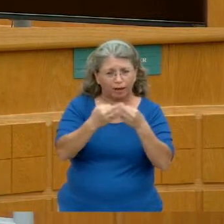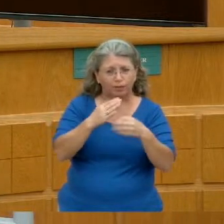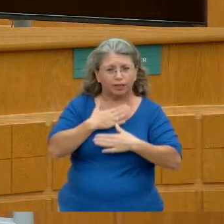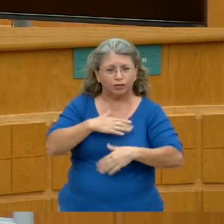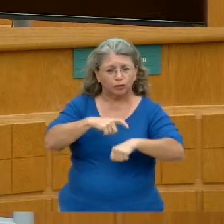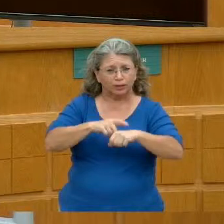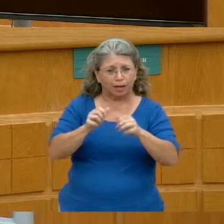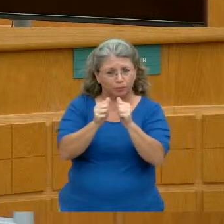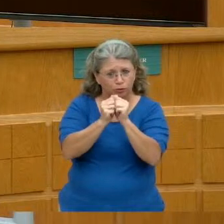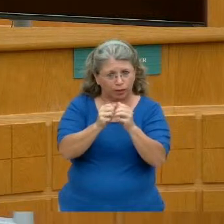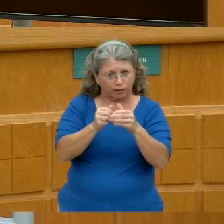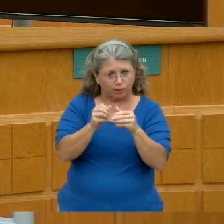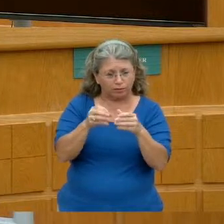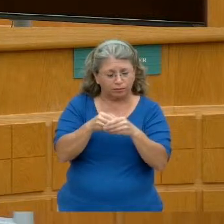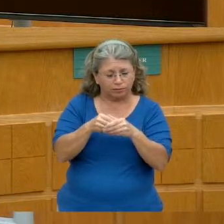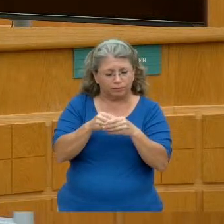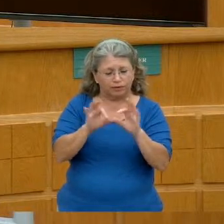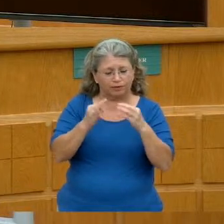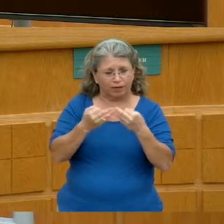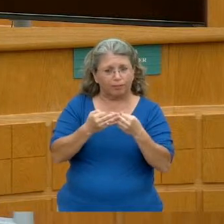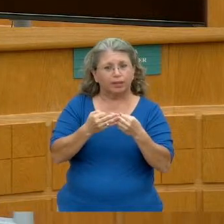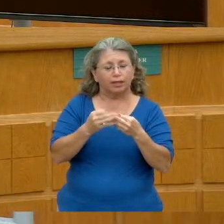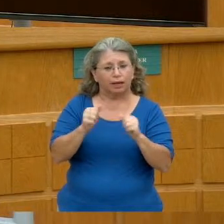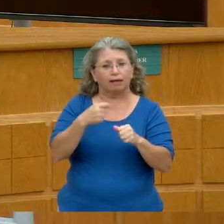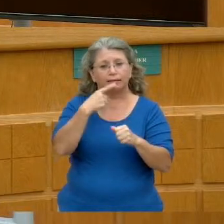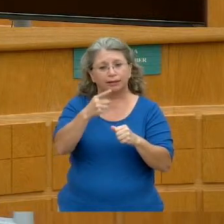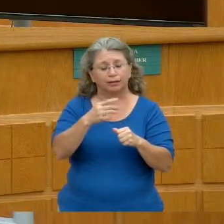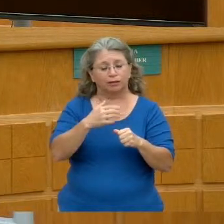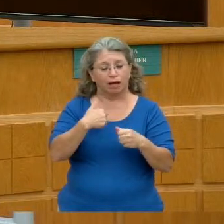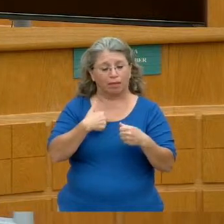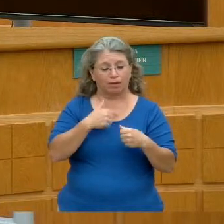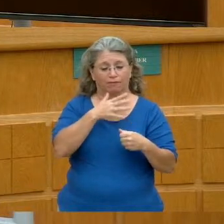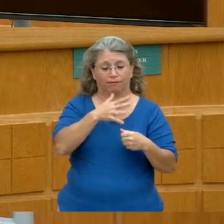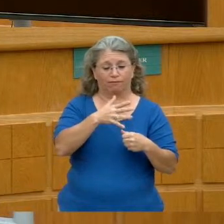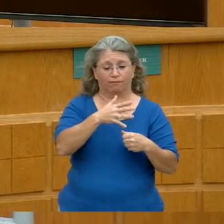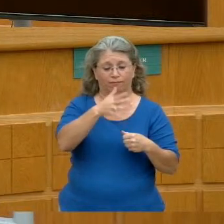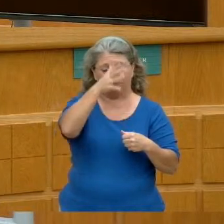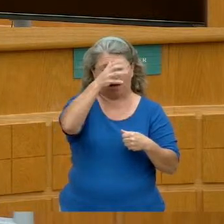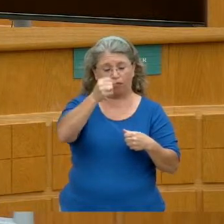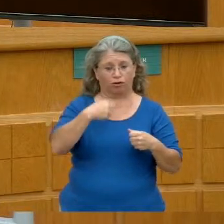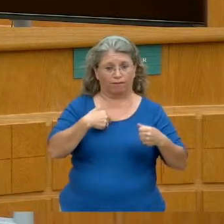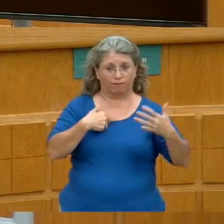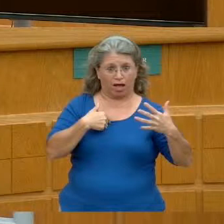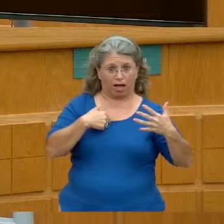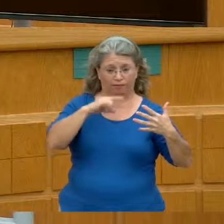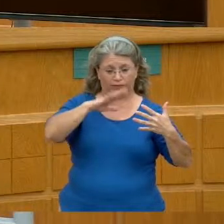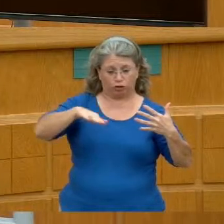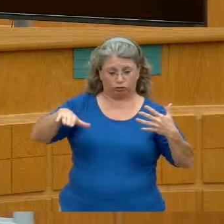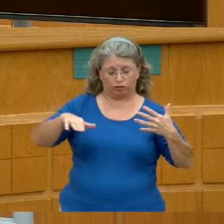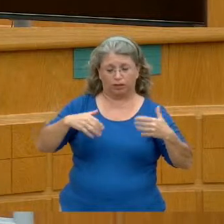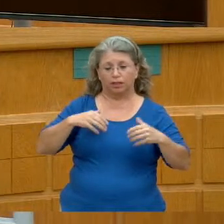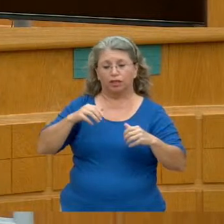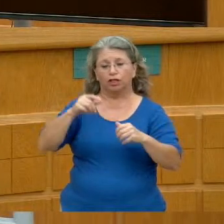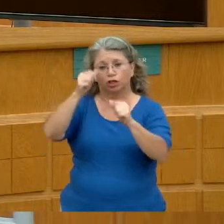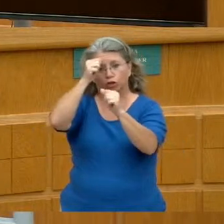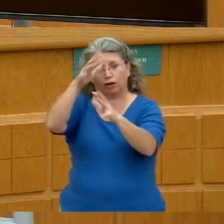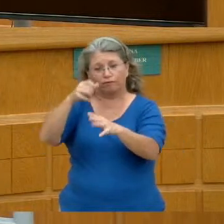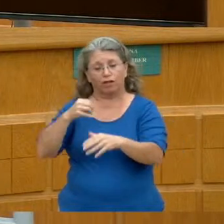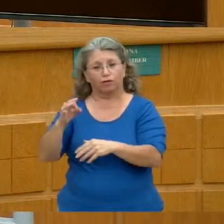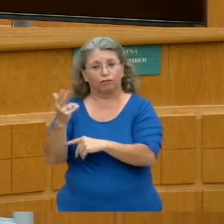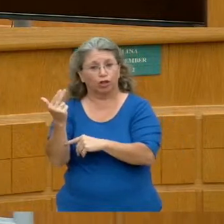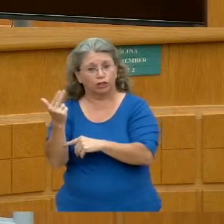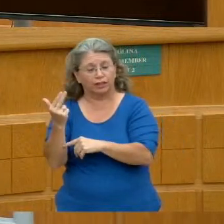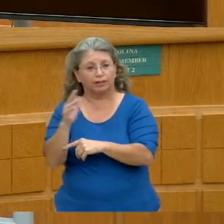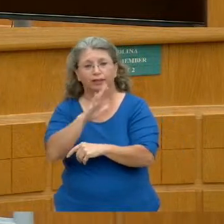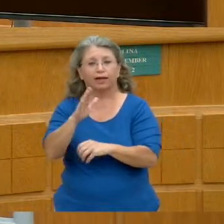together. I can tell you, as a father of 5 and a grandfather of 13, it's you never have enough